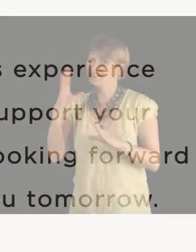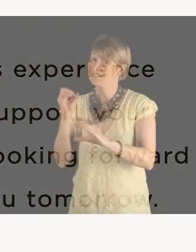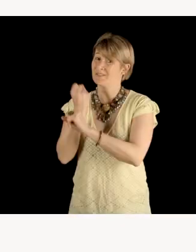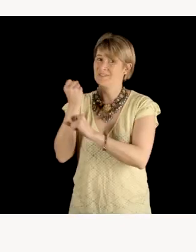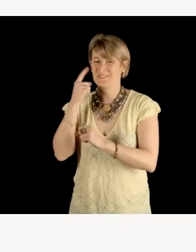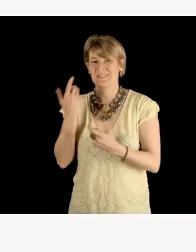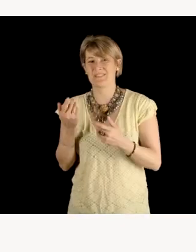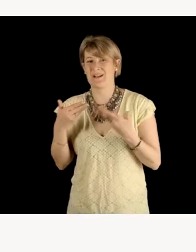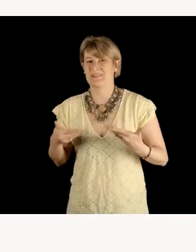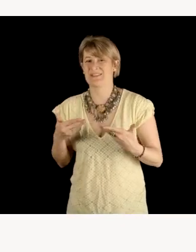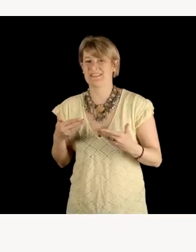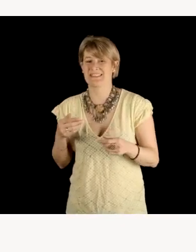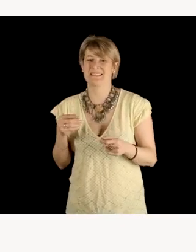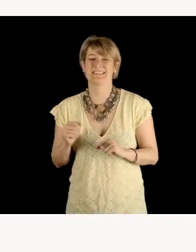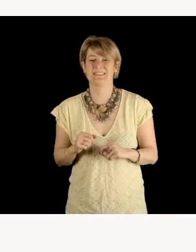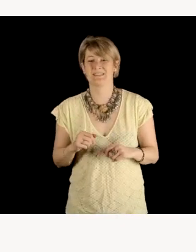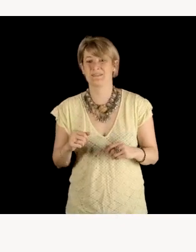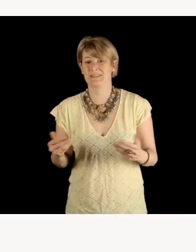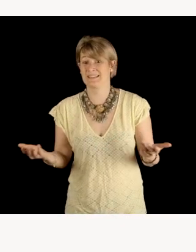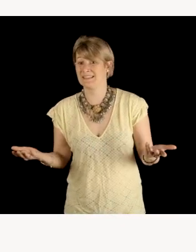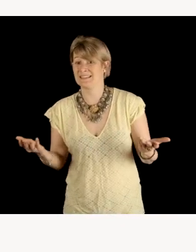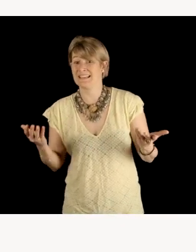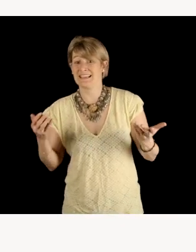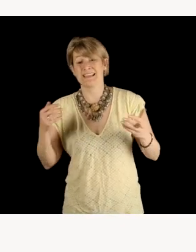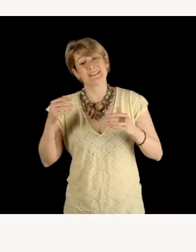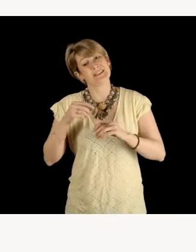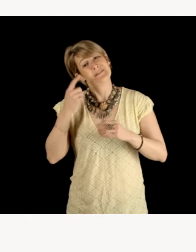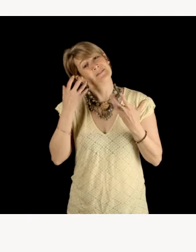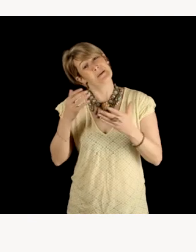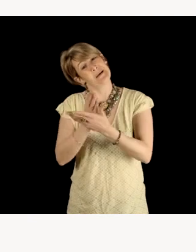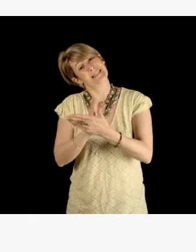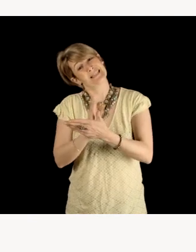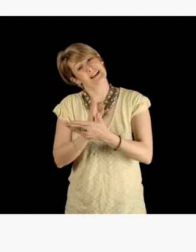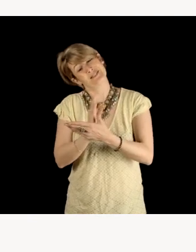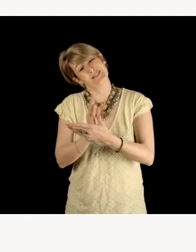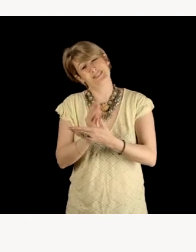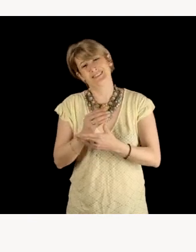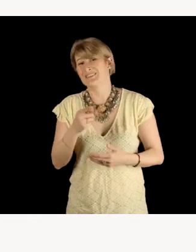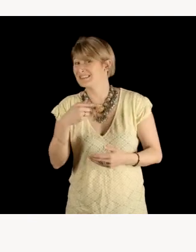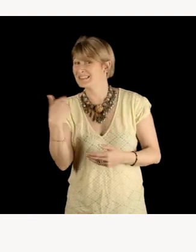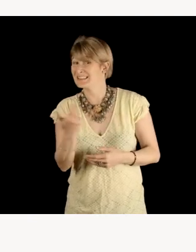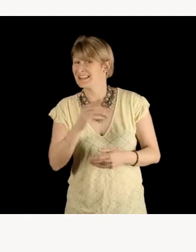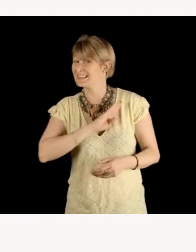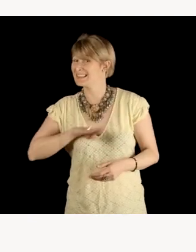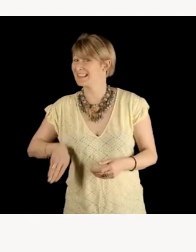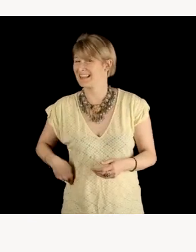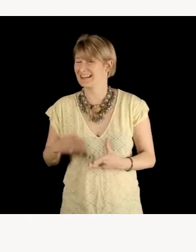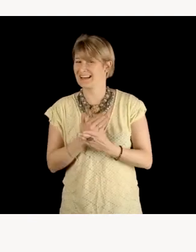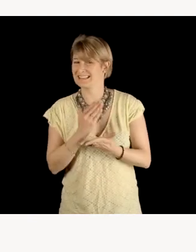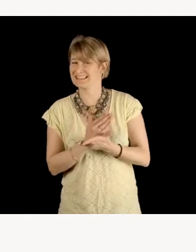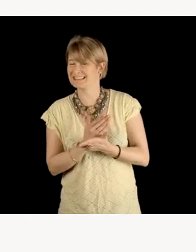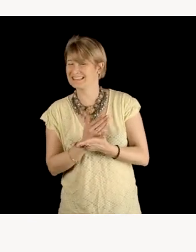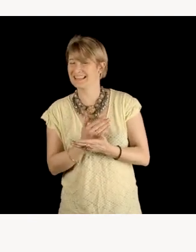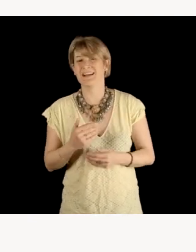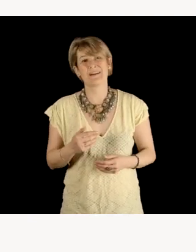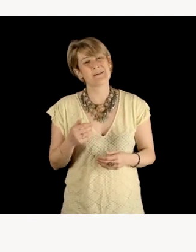We trust that you found today's experience rejuvenating and helping you support your heartfulness meditation. And we are looking forward to sharing